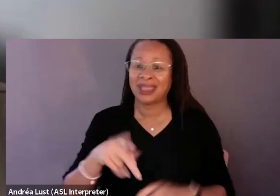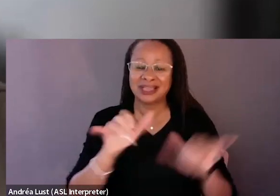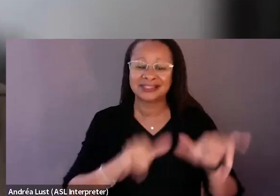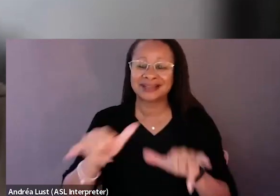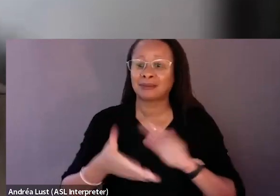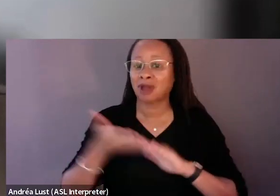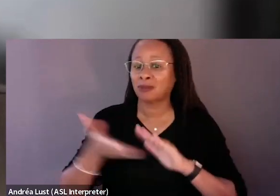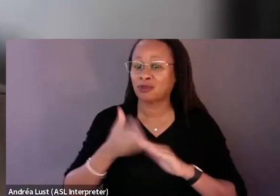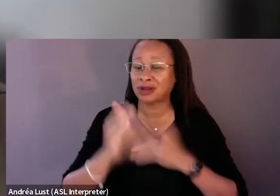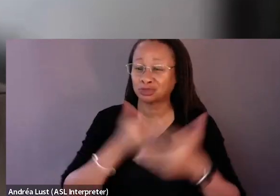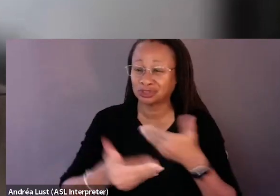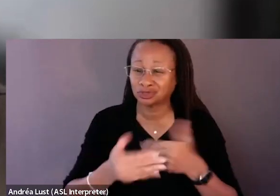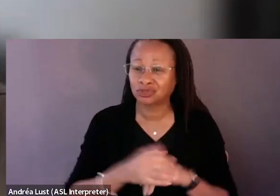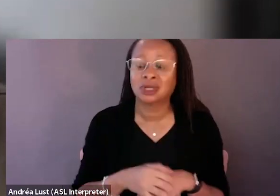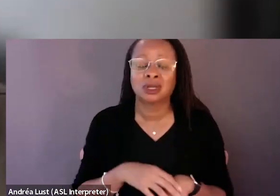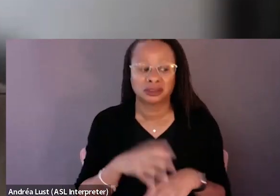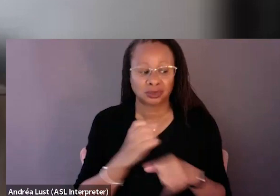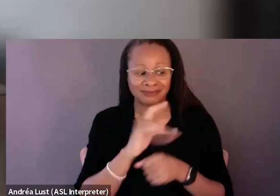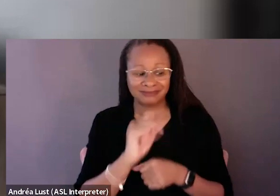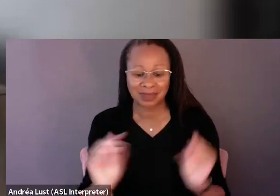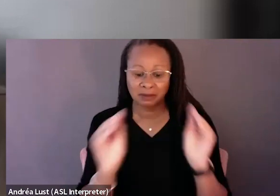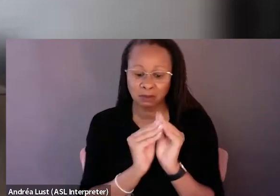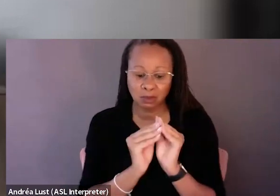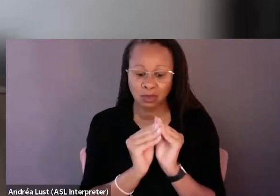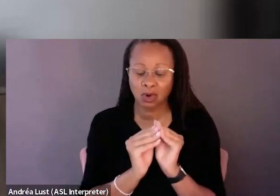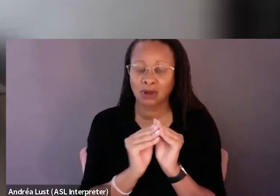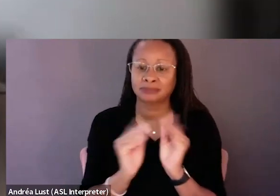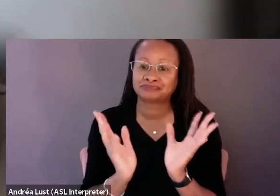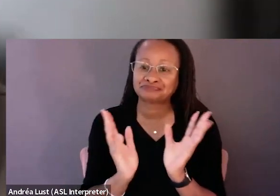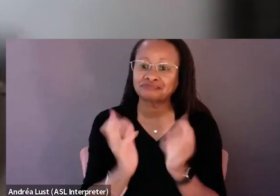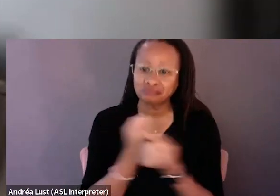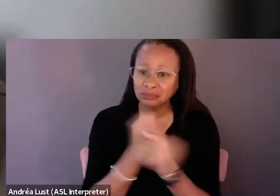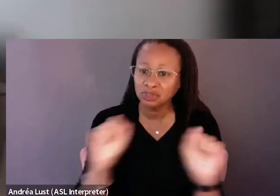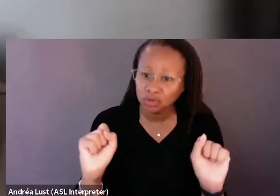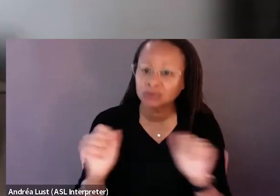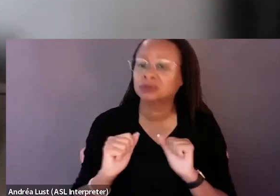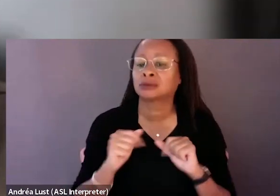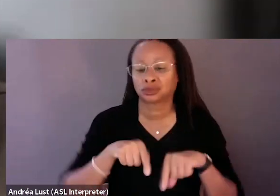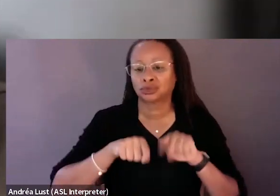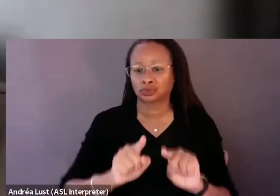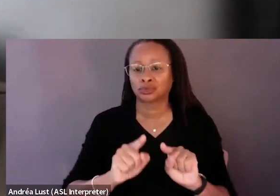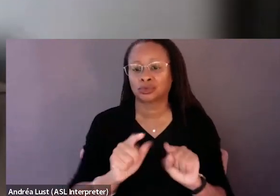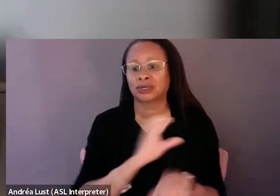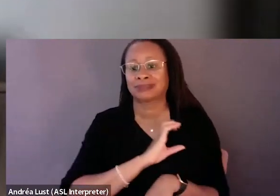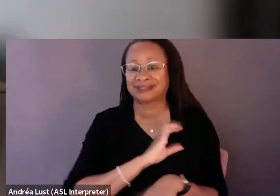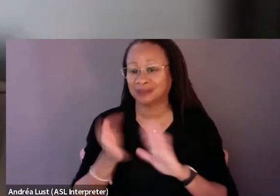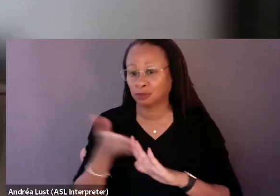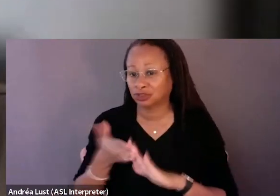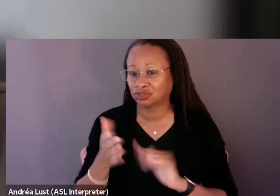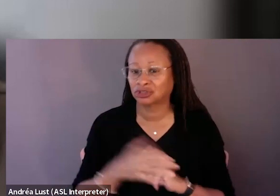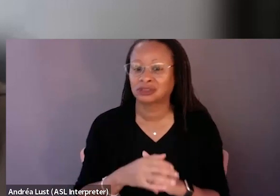friendly, to make it more secure during the police operation.